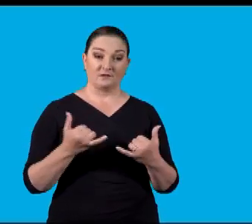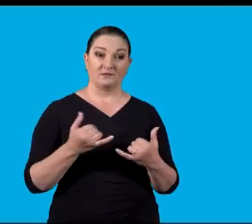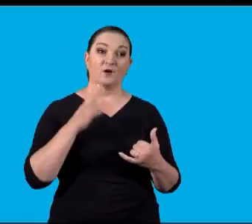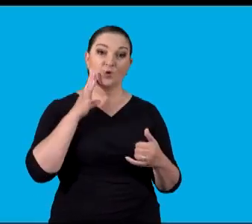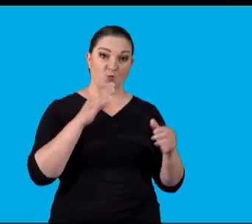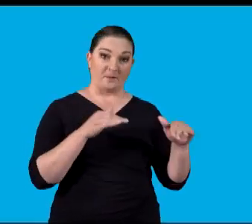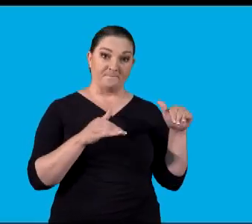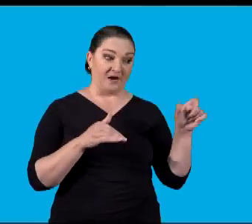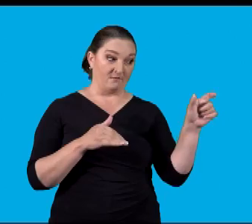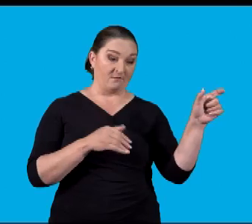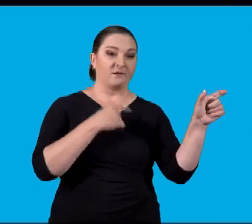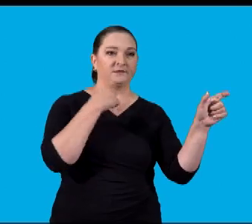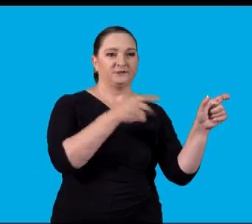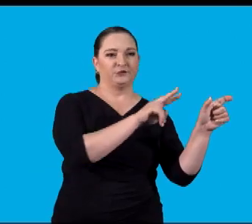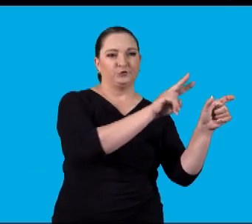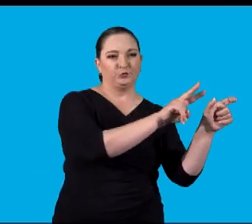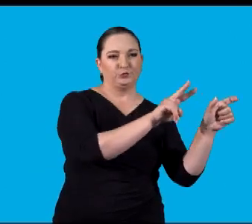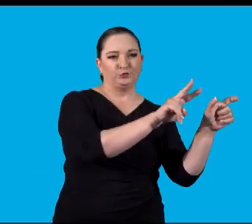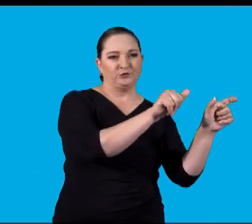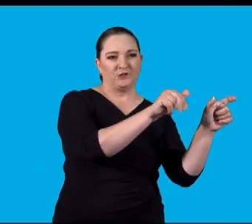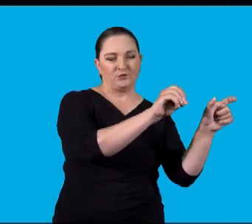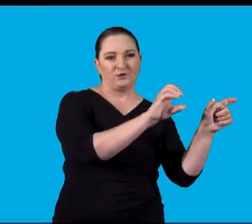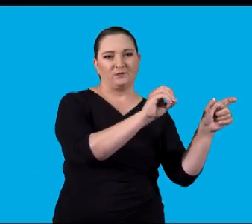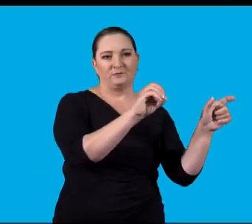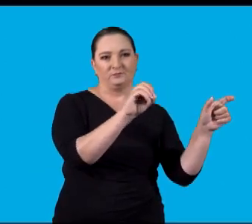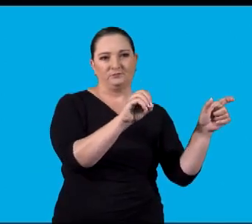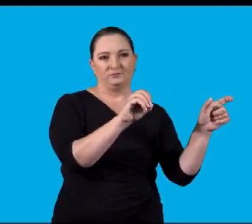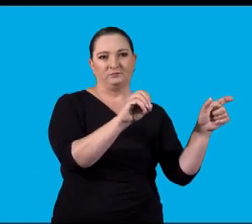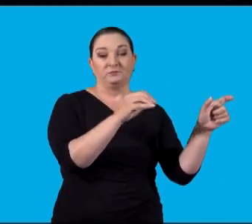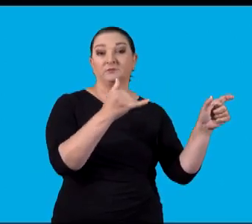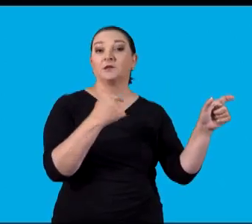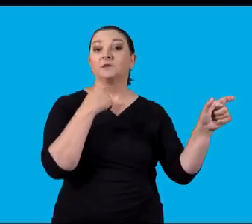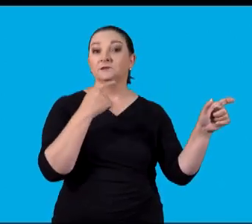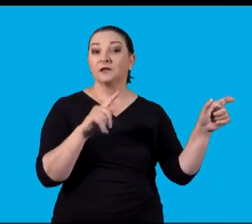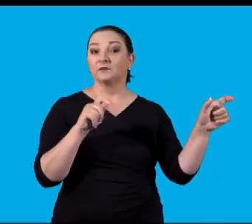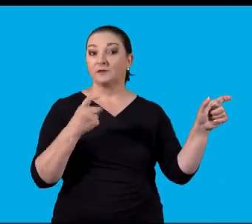2,262,000. So when I come here on my taxation, I'm now saying in brackets